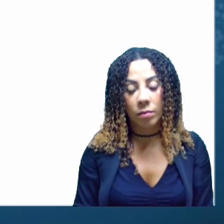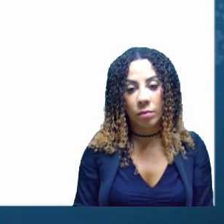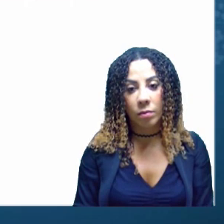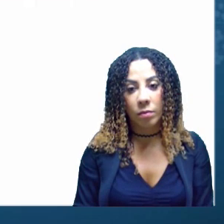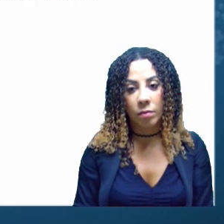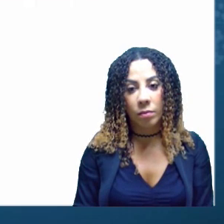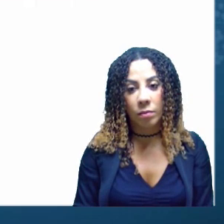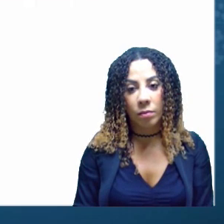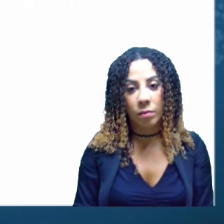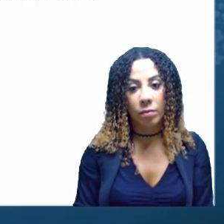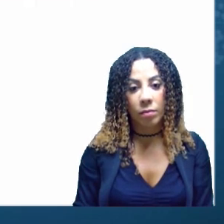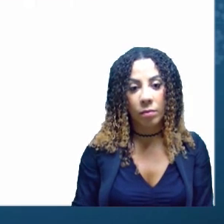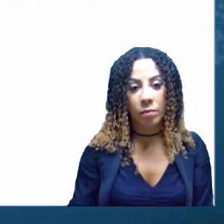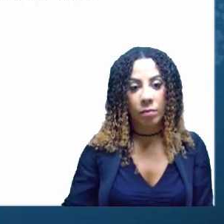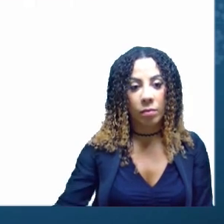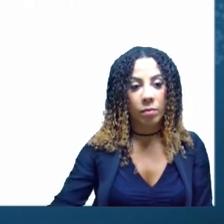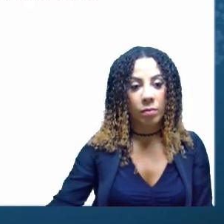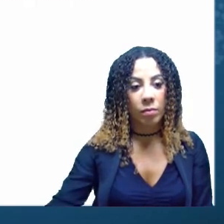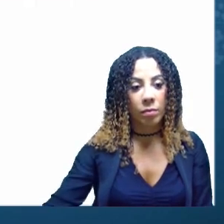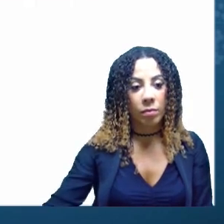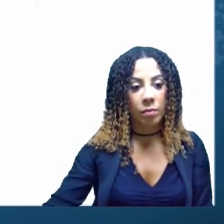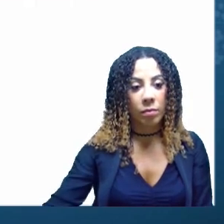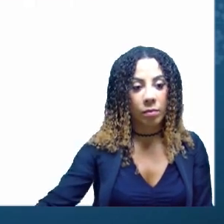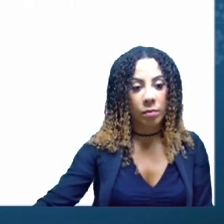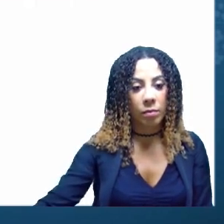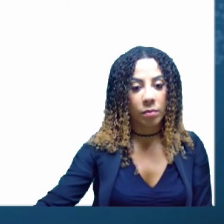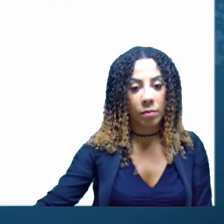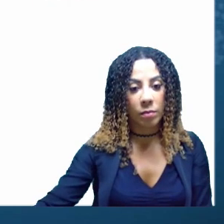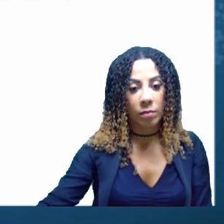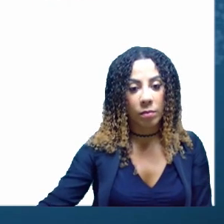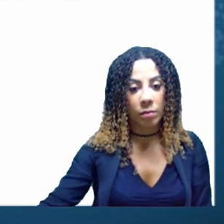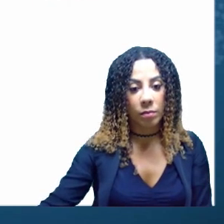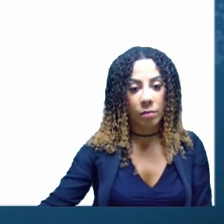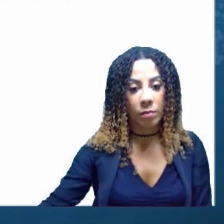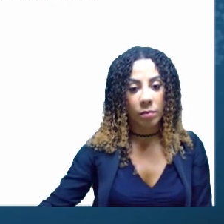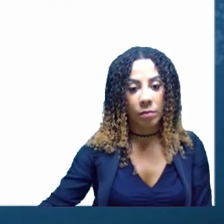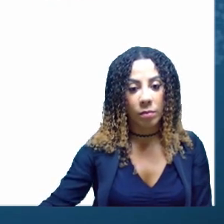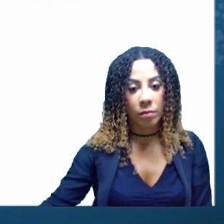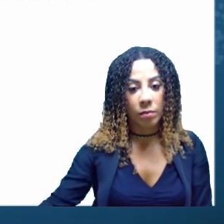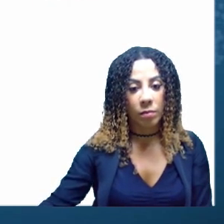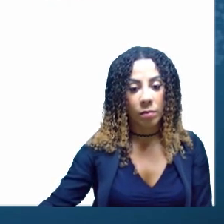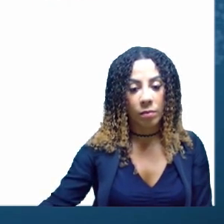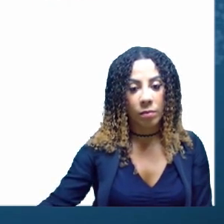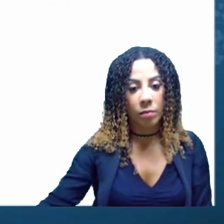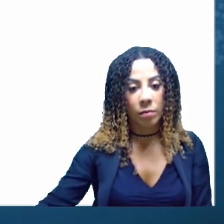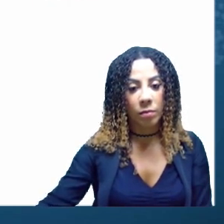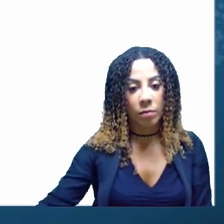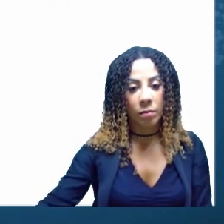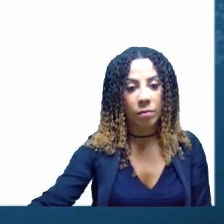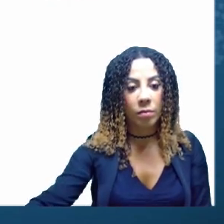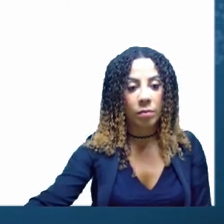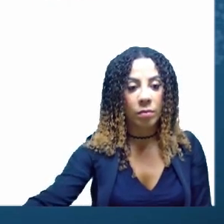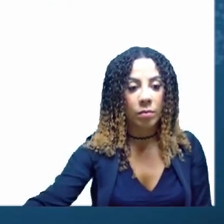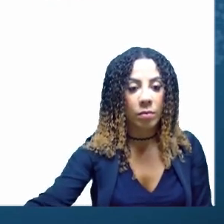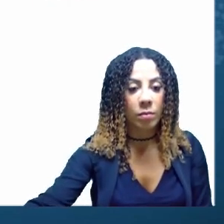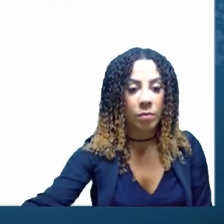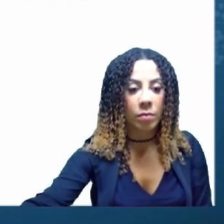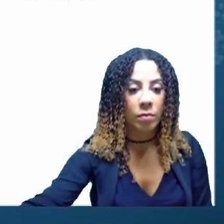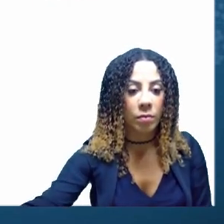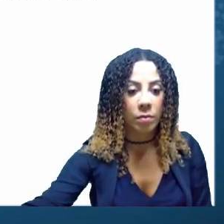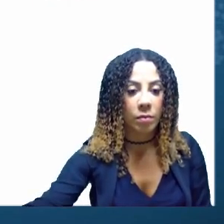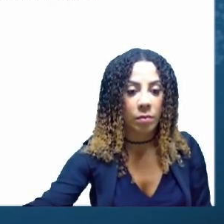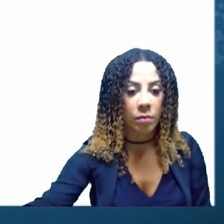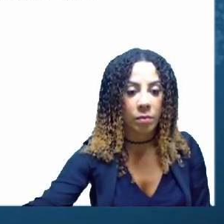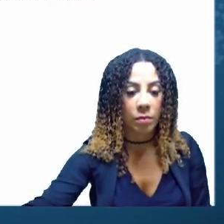the country? So I think this was not really true. The last theory, which I think is maybe quite an interesting one, is that the youthful